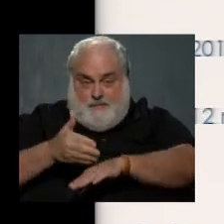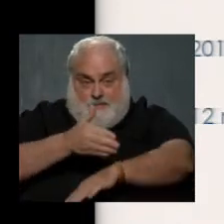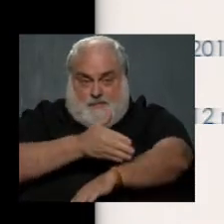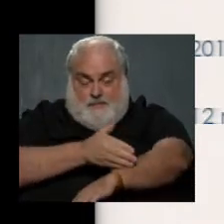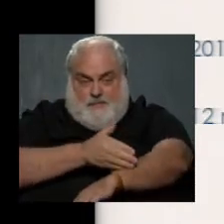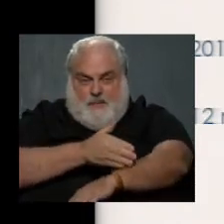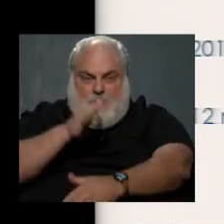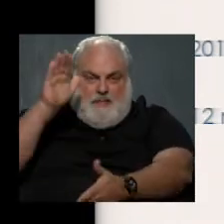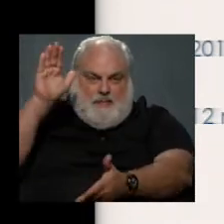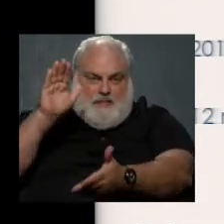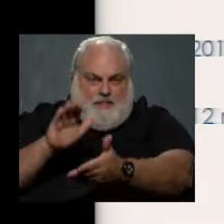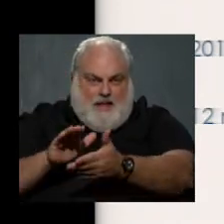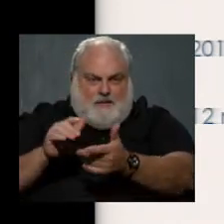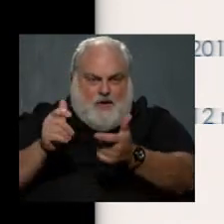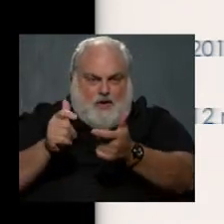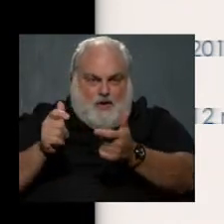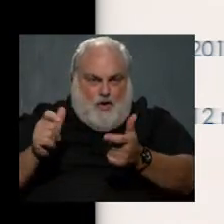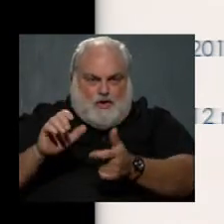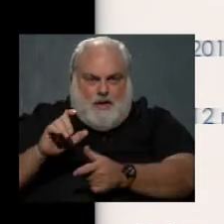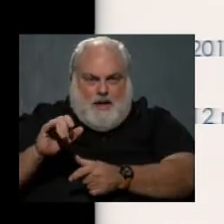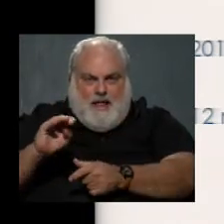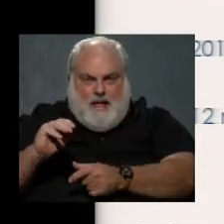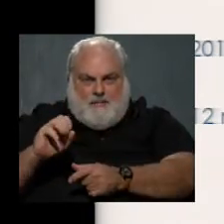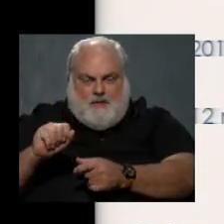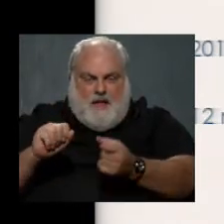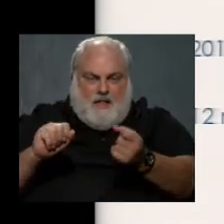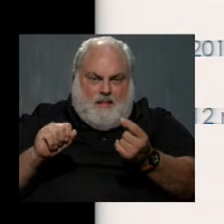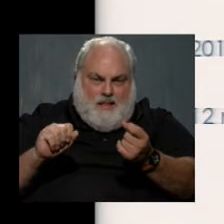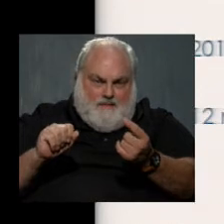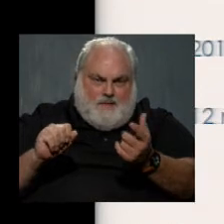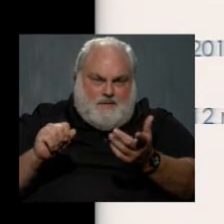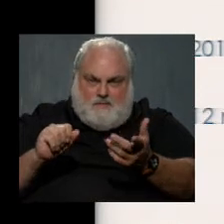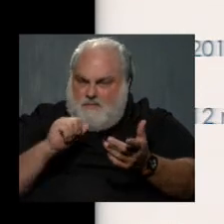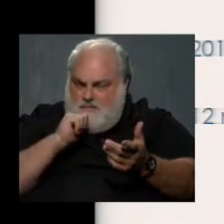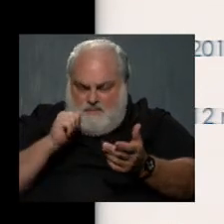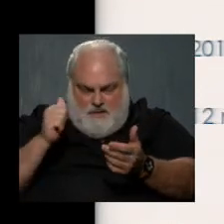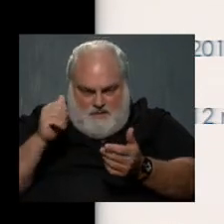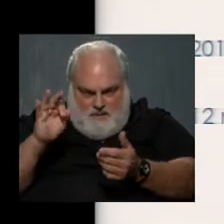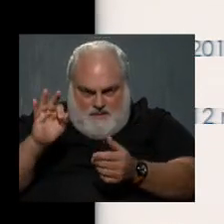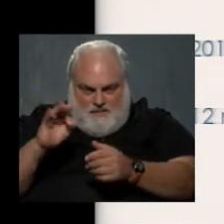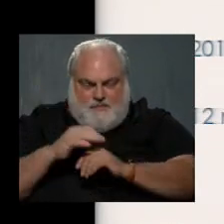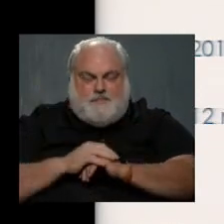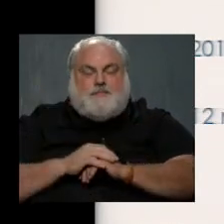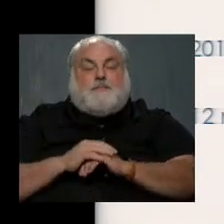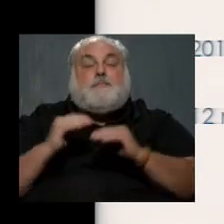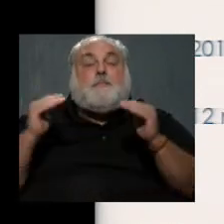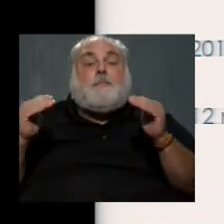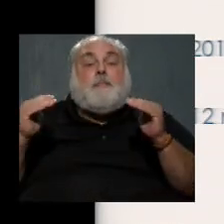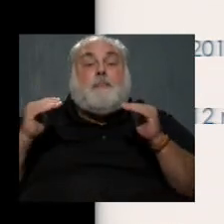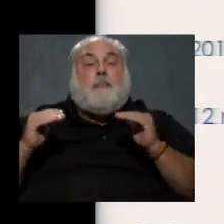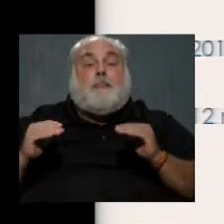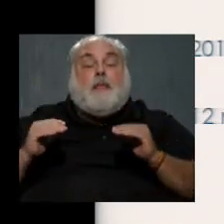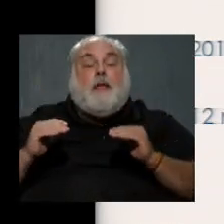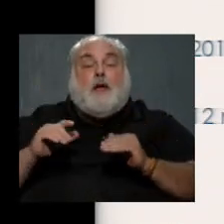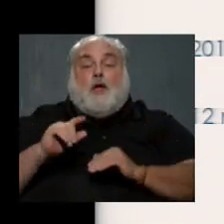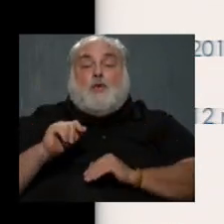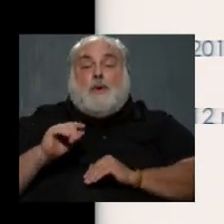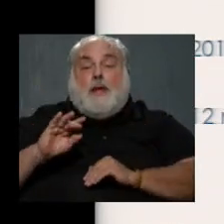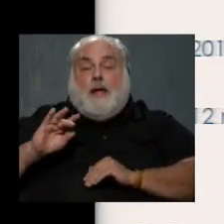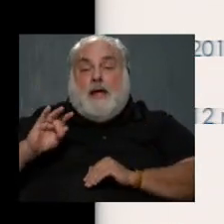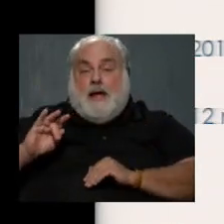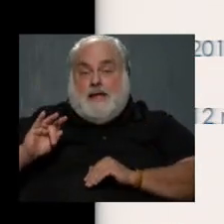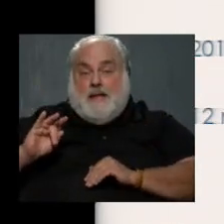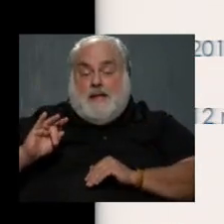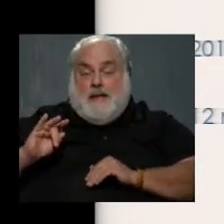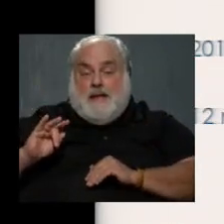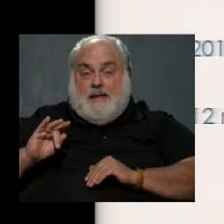had less large claimants, only 11 in 2017. And for the 12 months ending January of 2018,